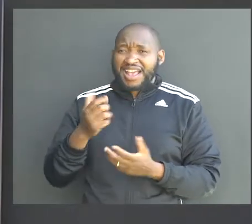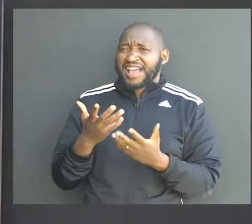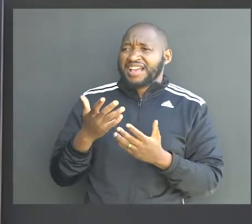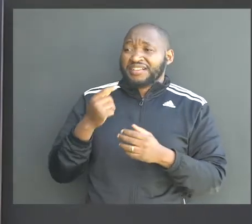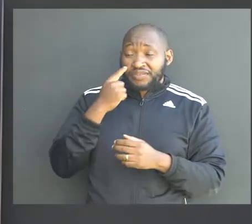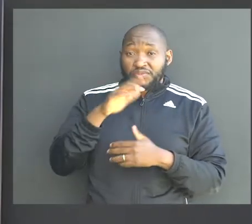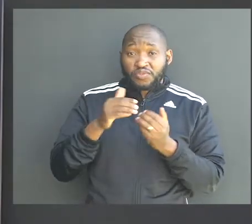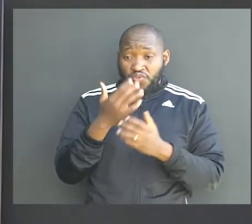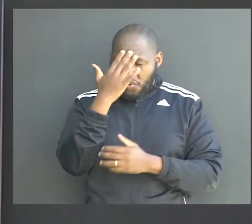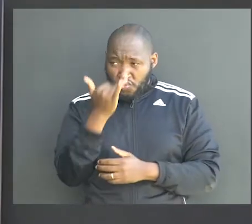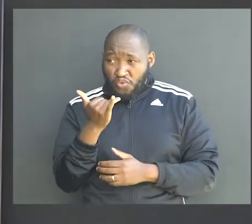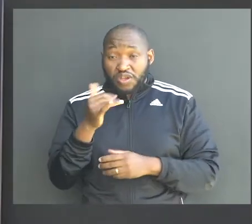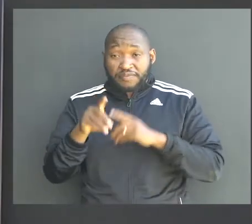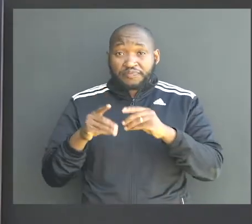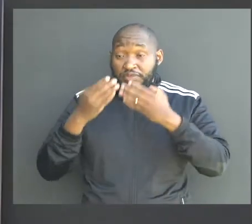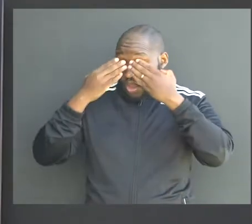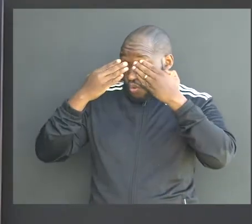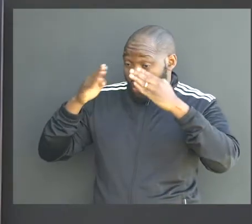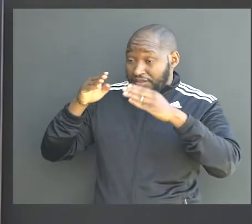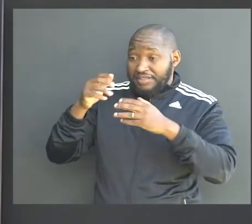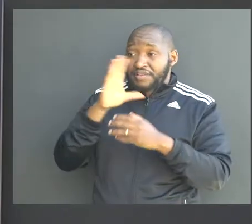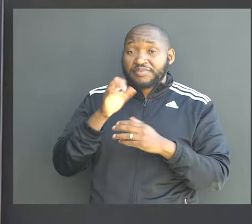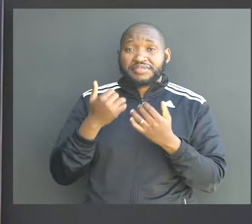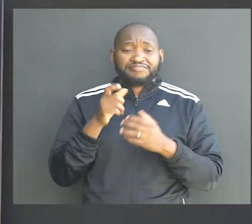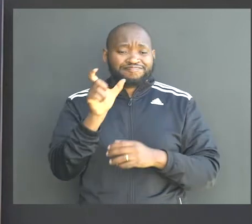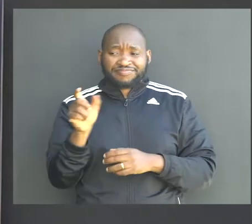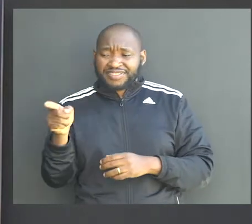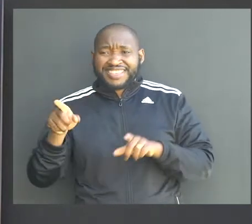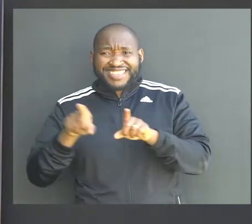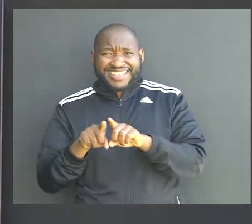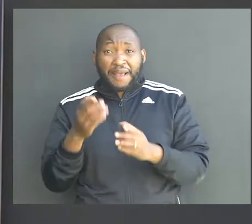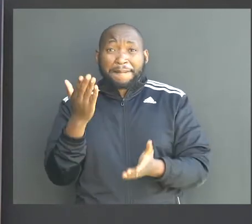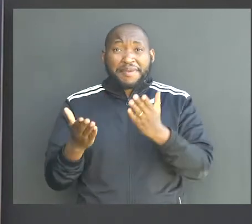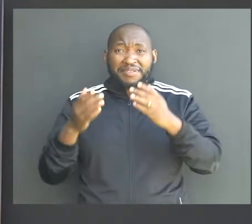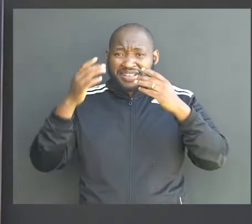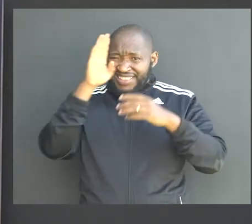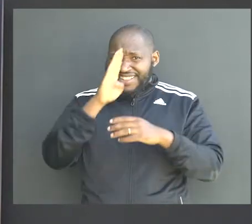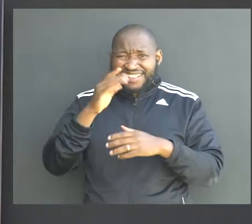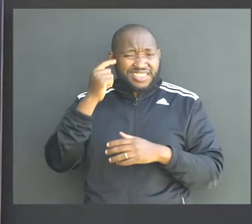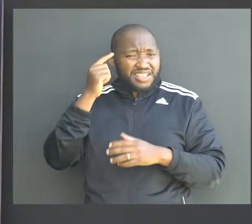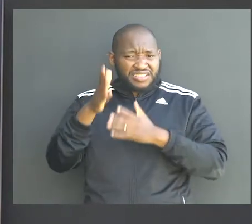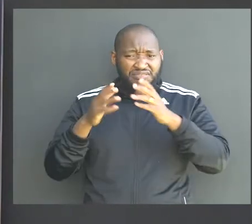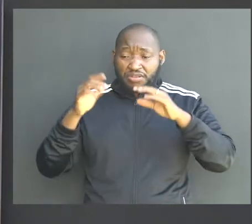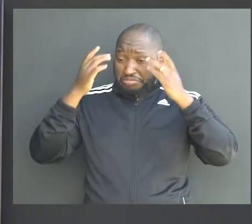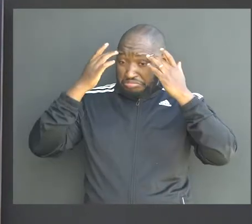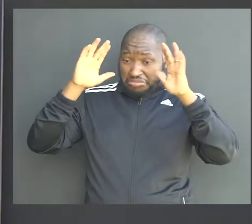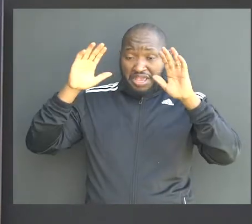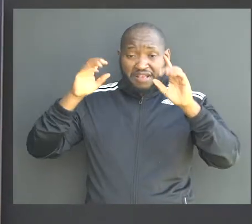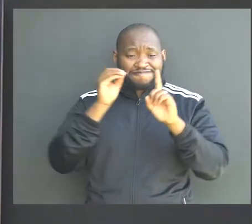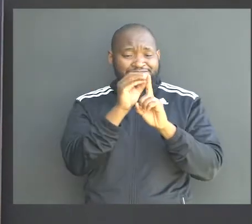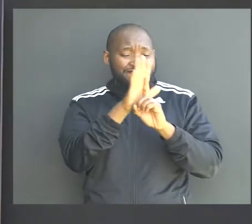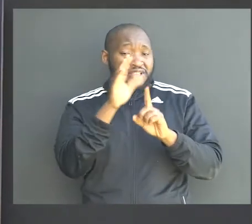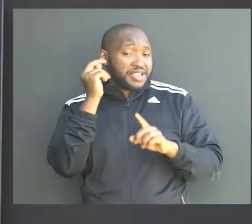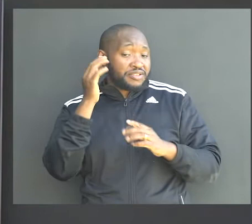Yes, girl. You see, this is what I mean when I'm saying awareness. Yeah. Because a person like you, perhaps you never thought you'd be exposed to sign language or you'd